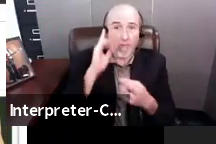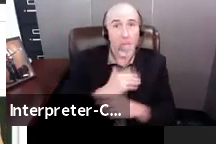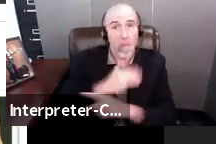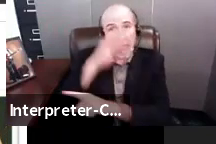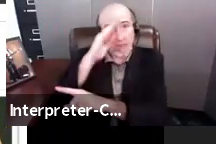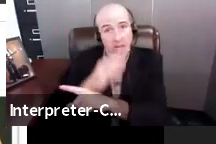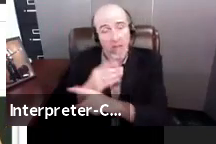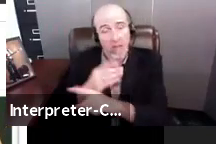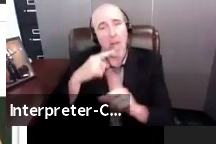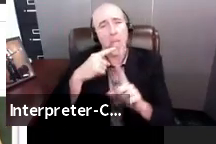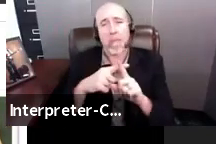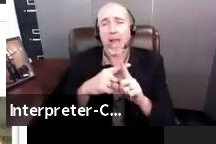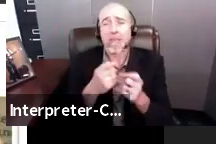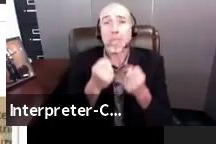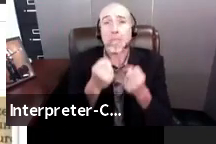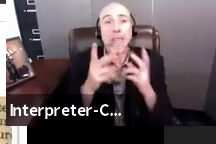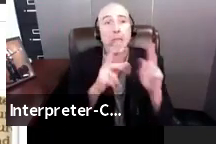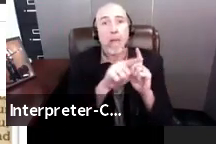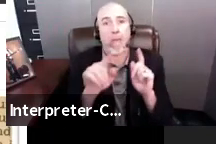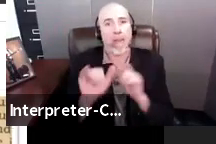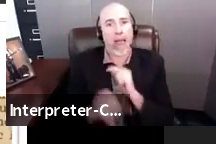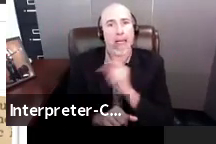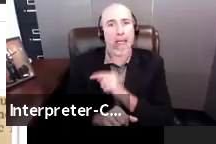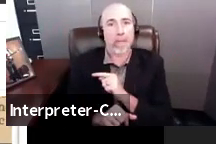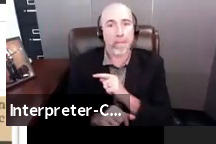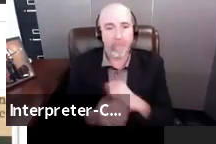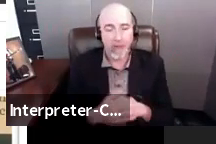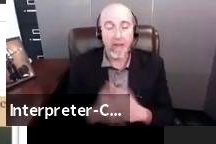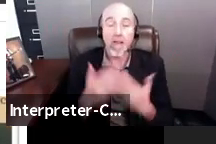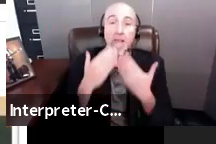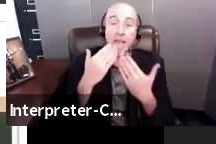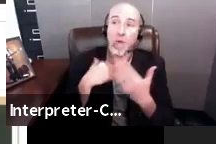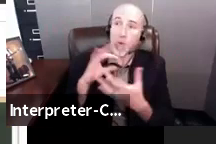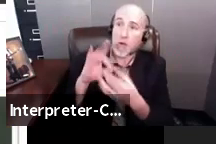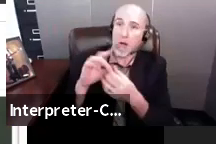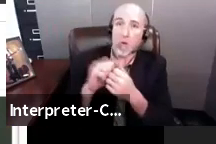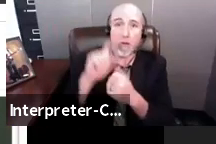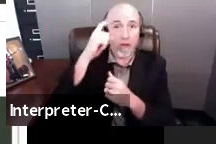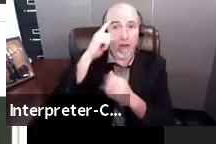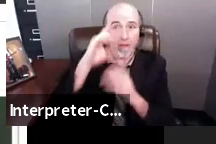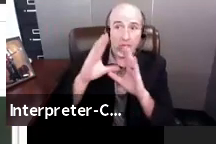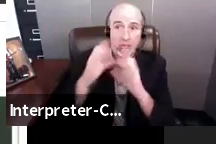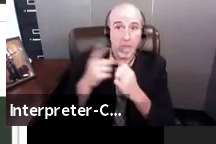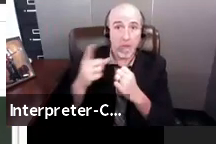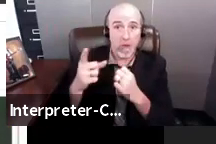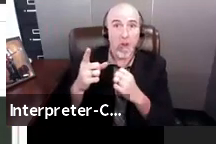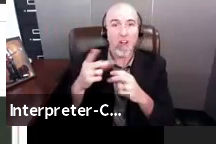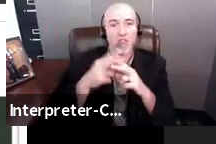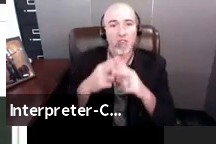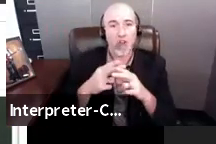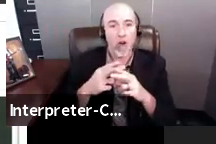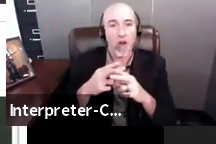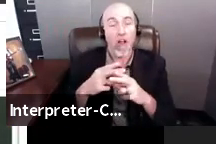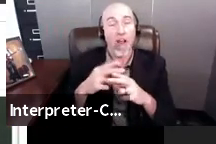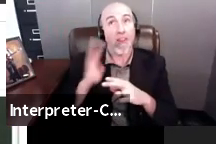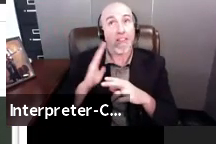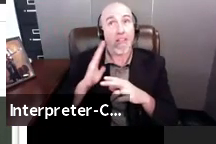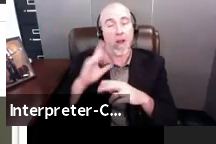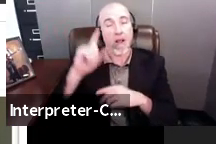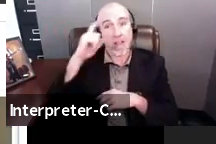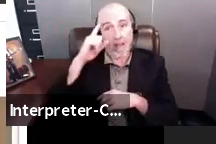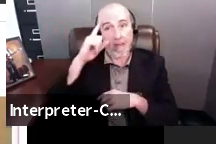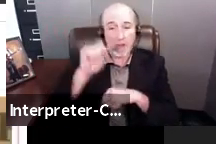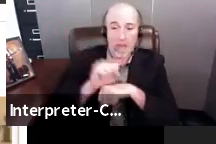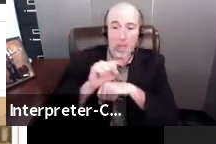countless others just like him. Thankfully, we connected with the Governor's Committee, which was called the Governor's Employment Committee of the